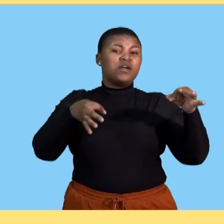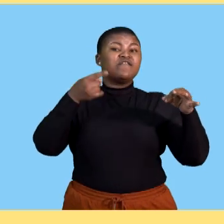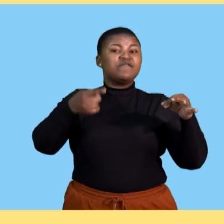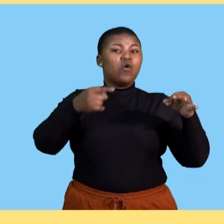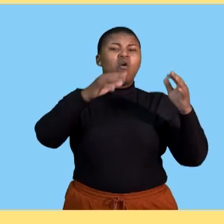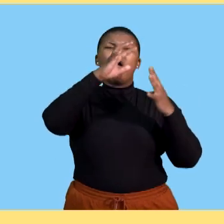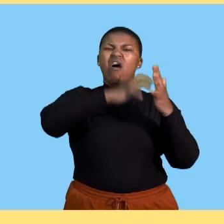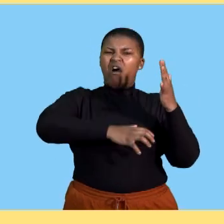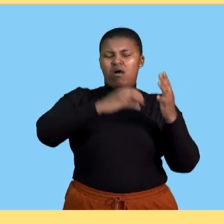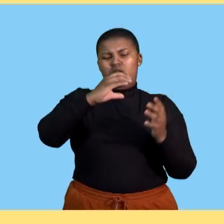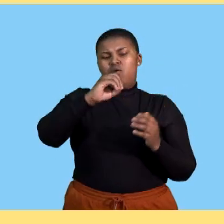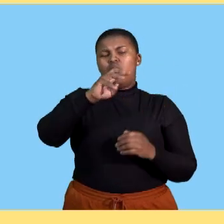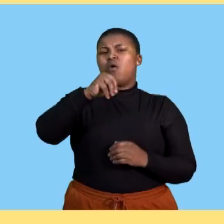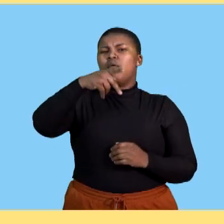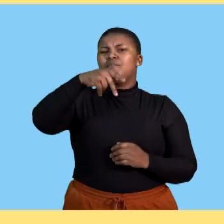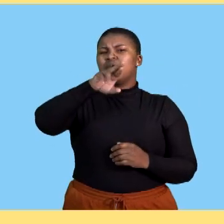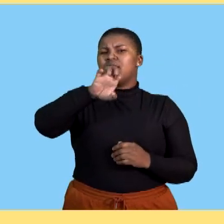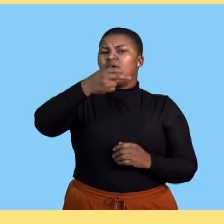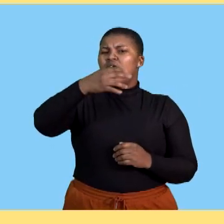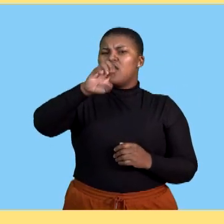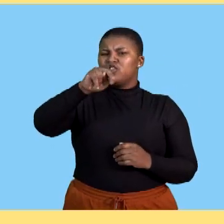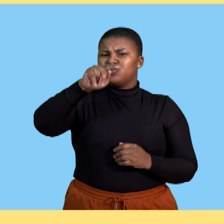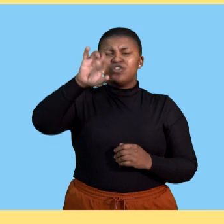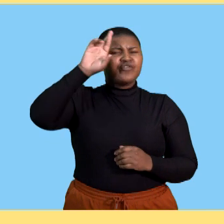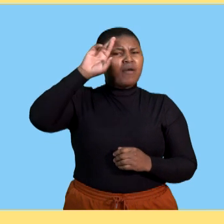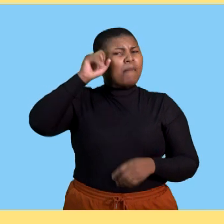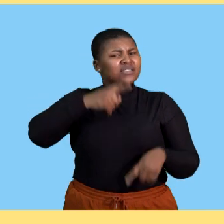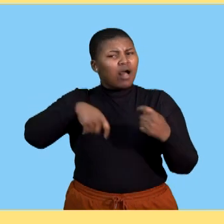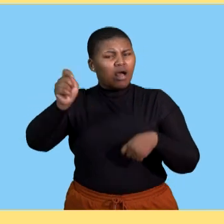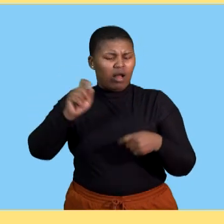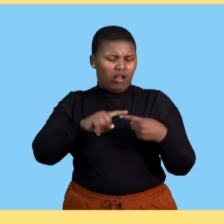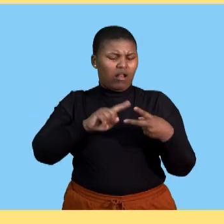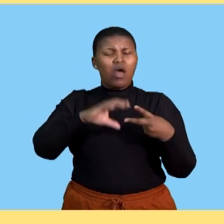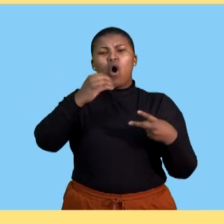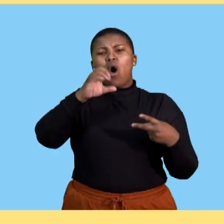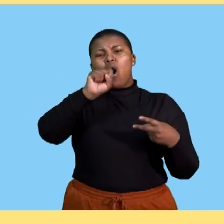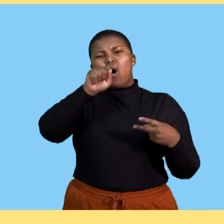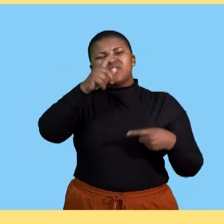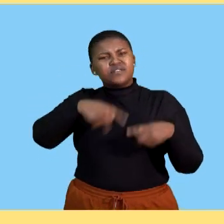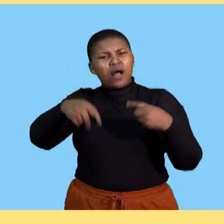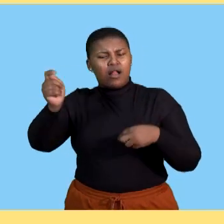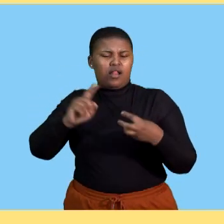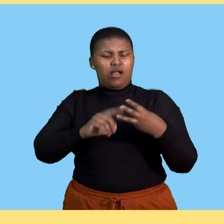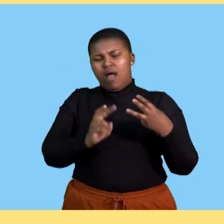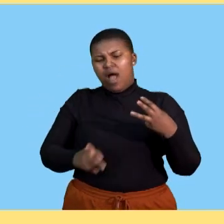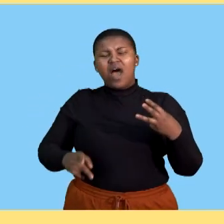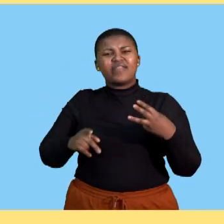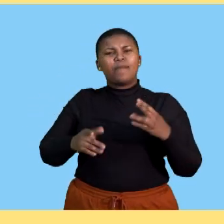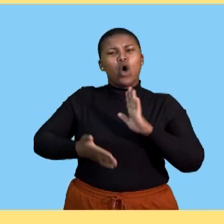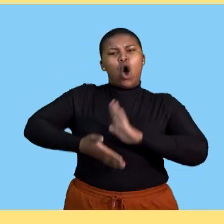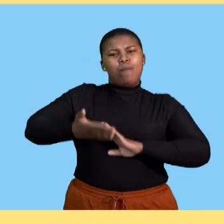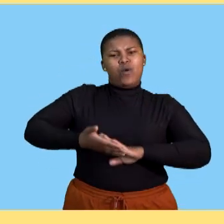income. Remember, when we would record our sales, cost of sales, get gross profit, then we'd record our